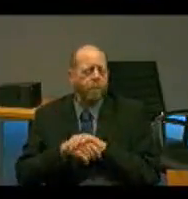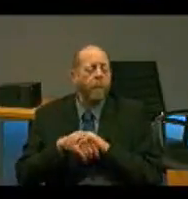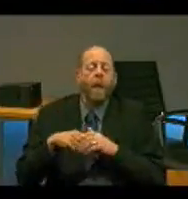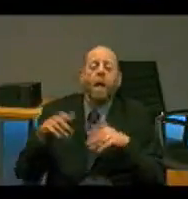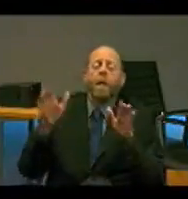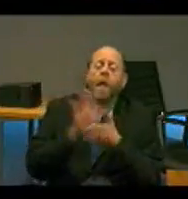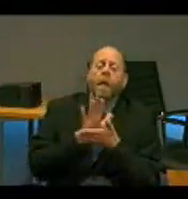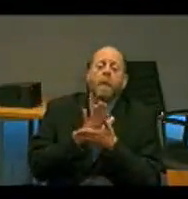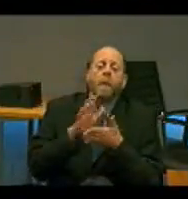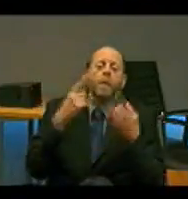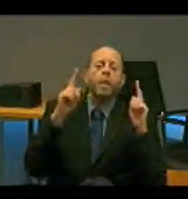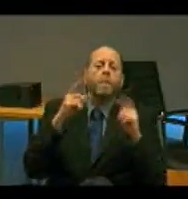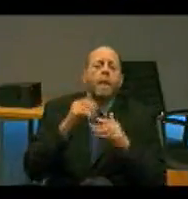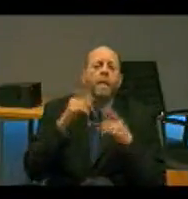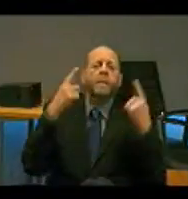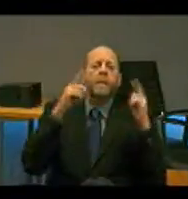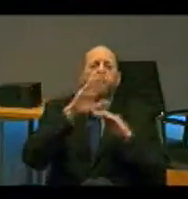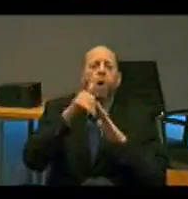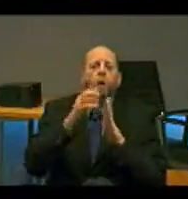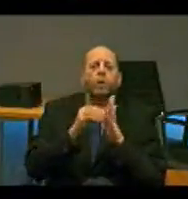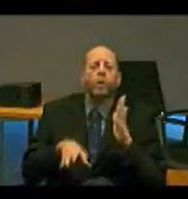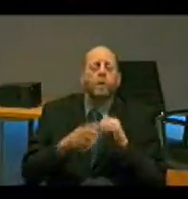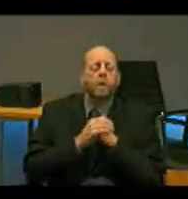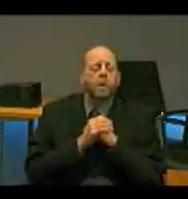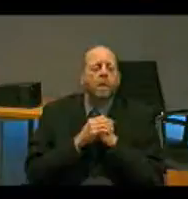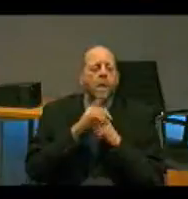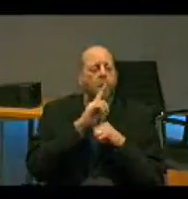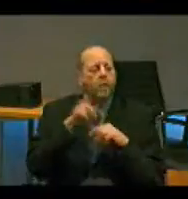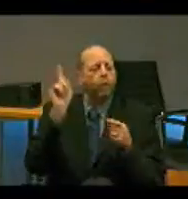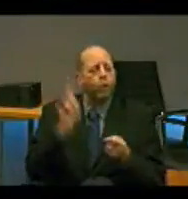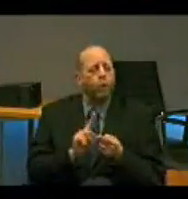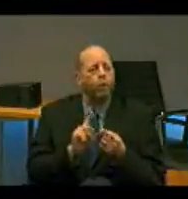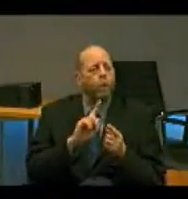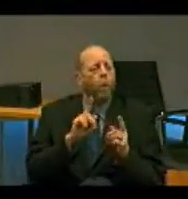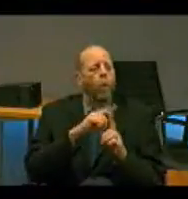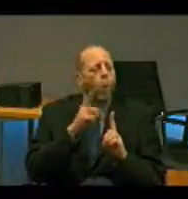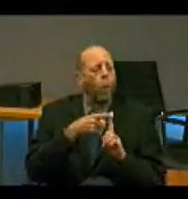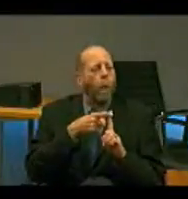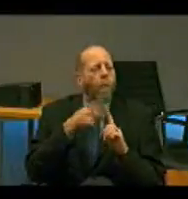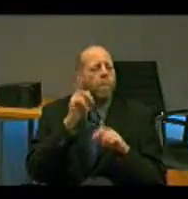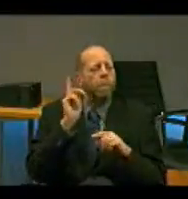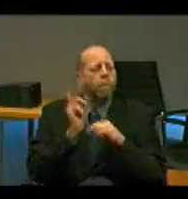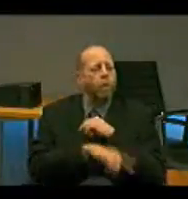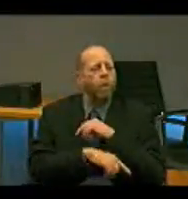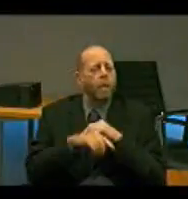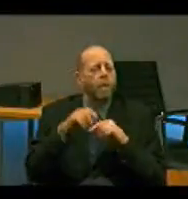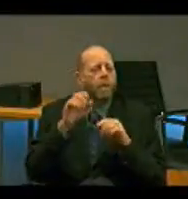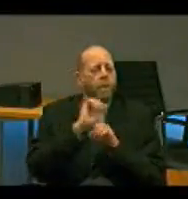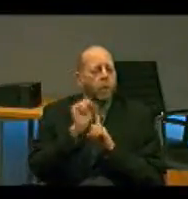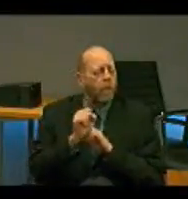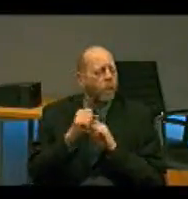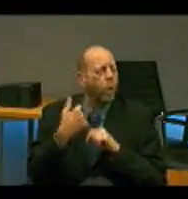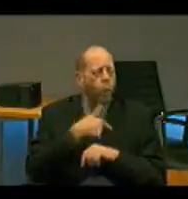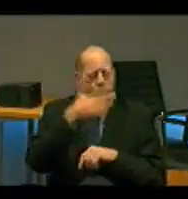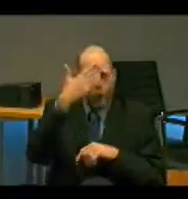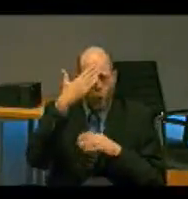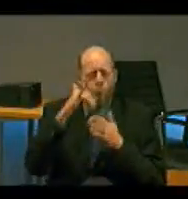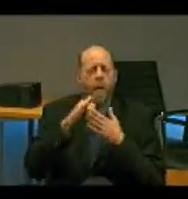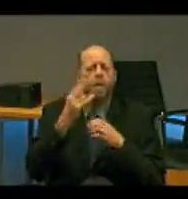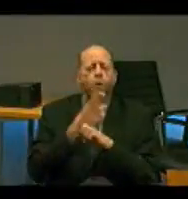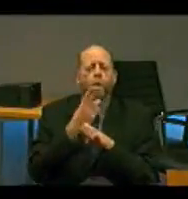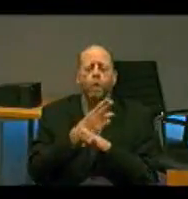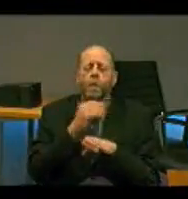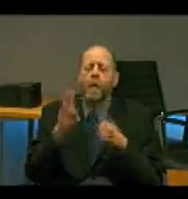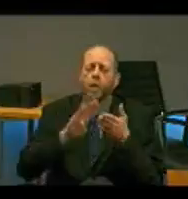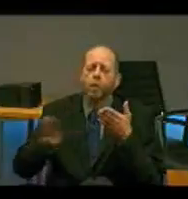The academic achievement and success of all students is reduced in such punitive context. We know that the use